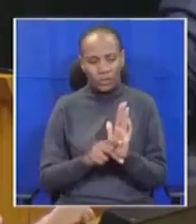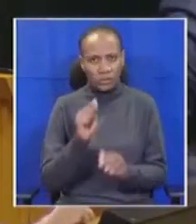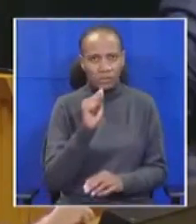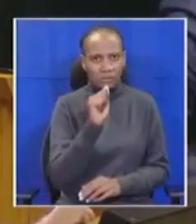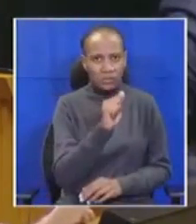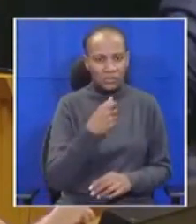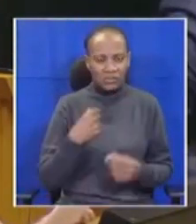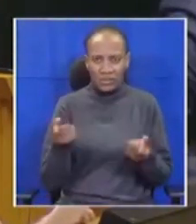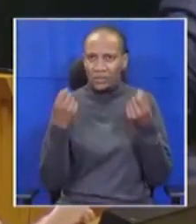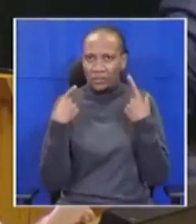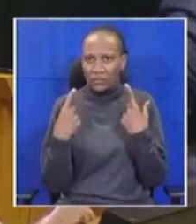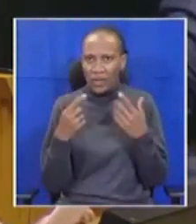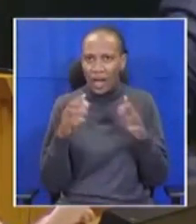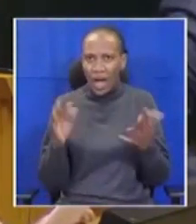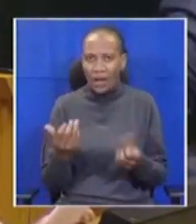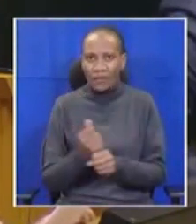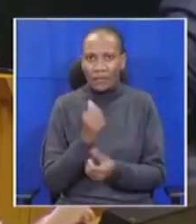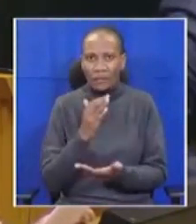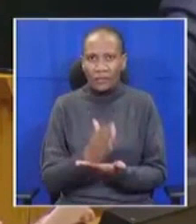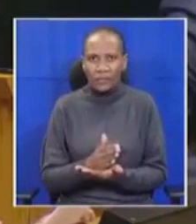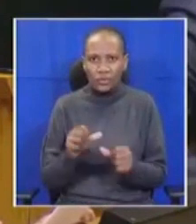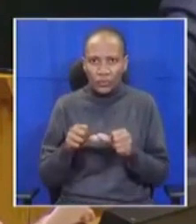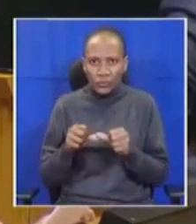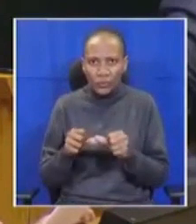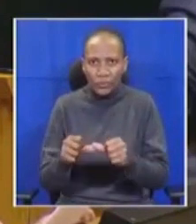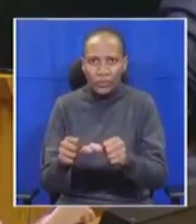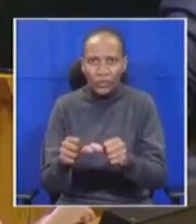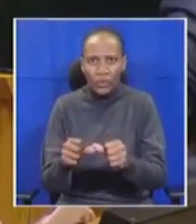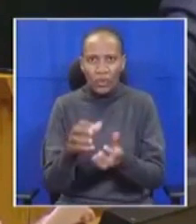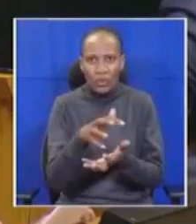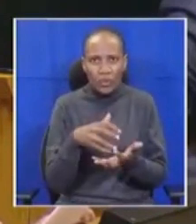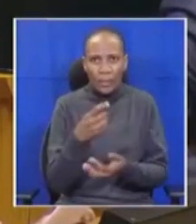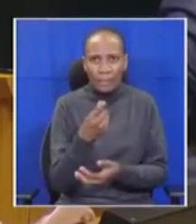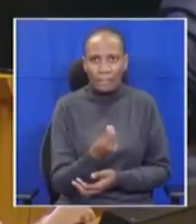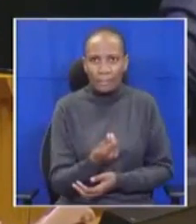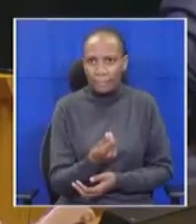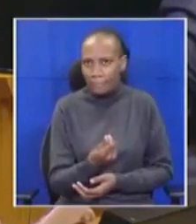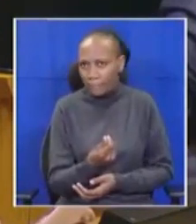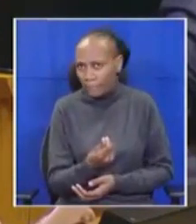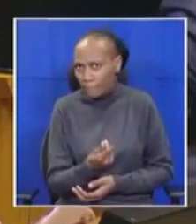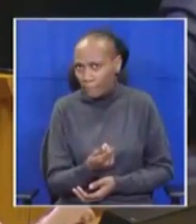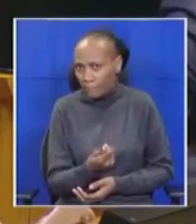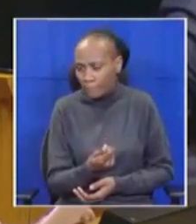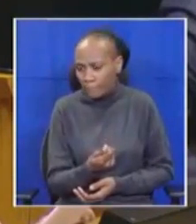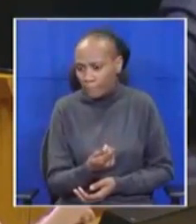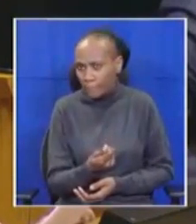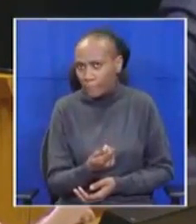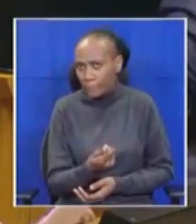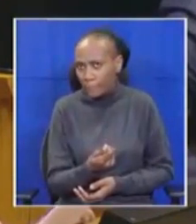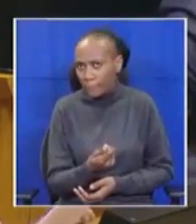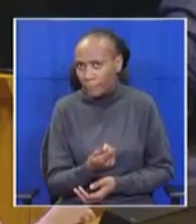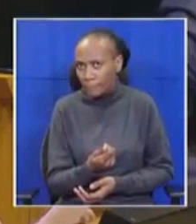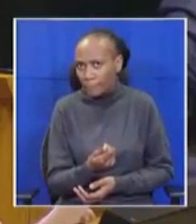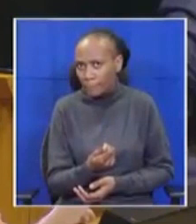are you going to deal sustainably with investments that are not going to be housed or be guided by the